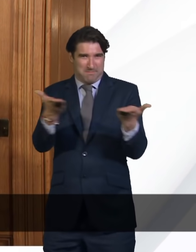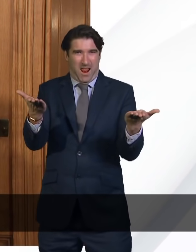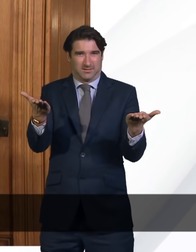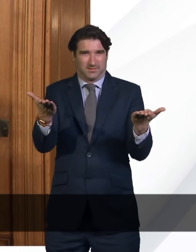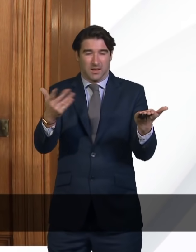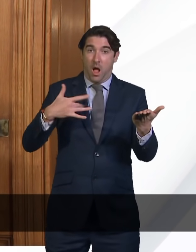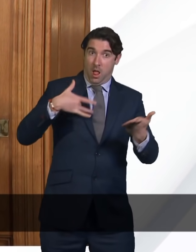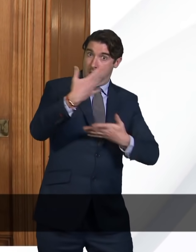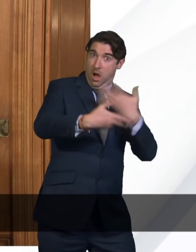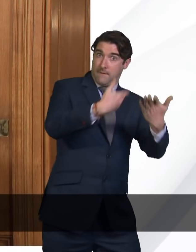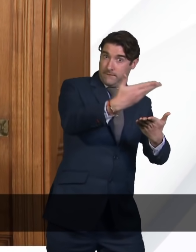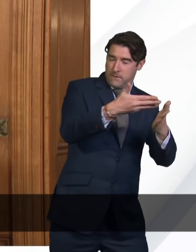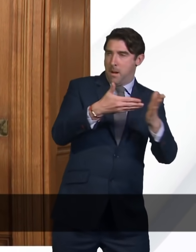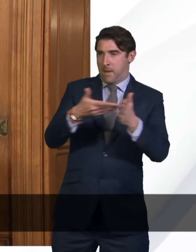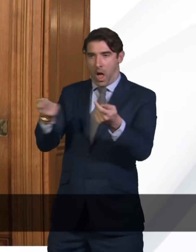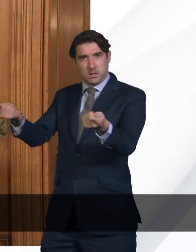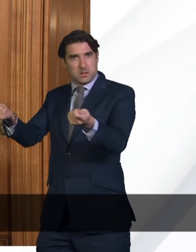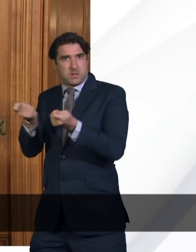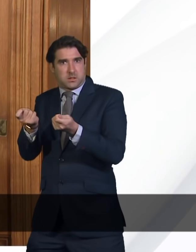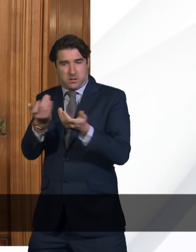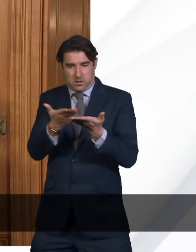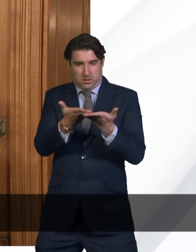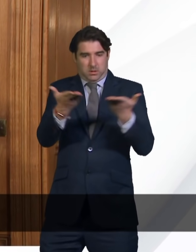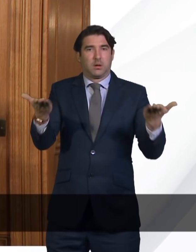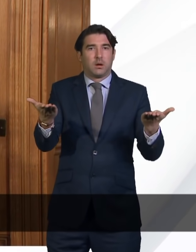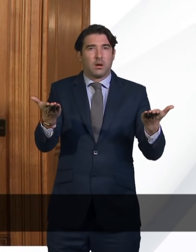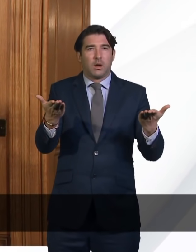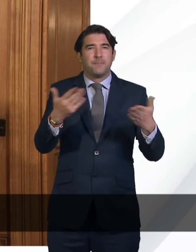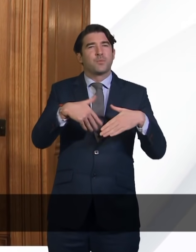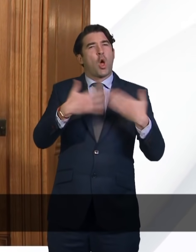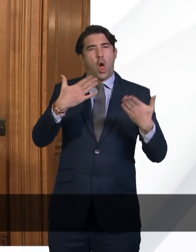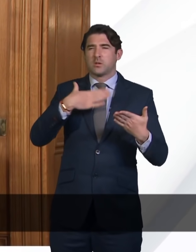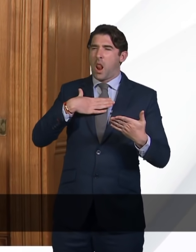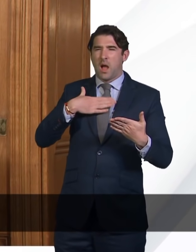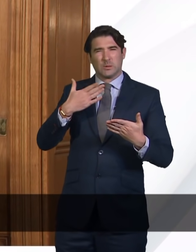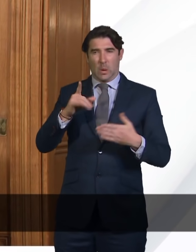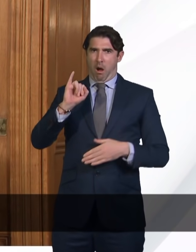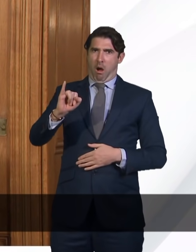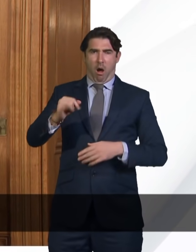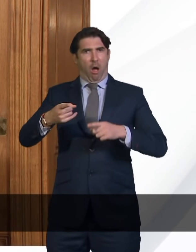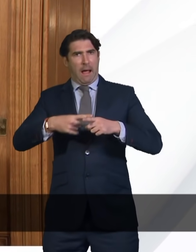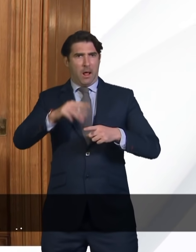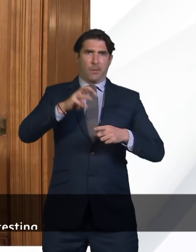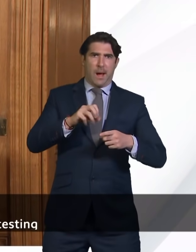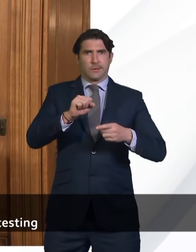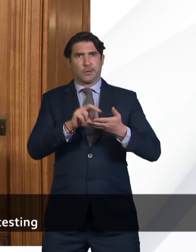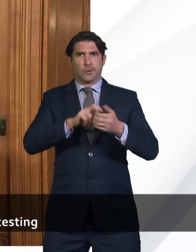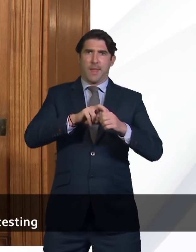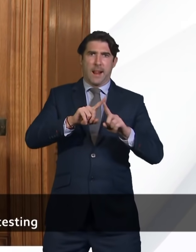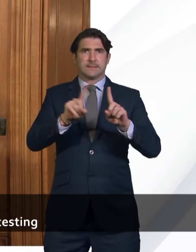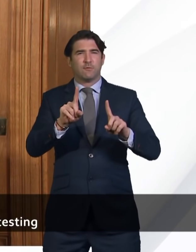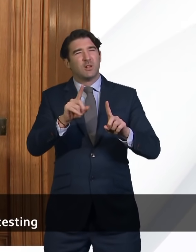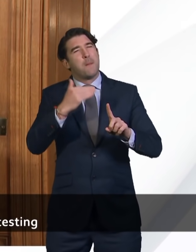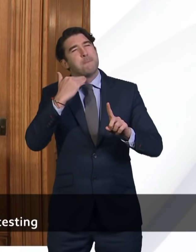are always highlighted and the similarities, I think, are actually much more striking. In terms of do I follow the guidance and the